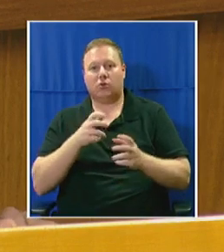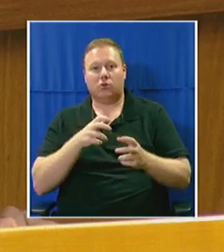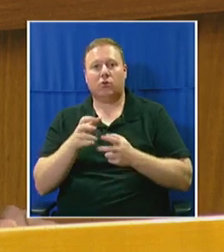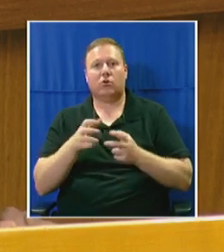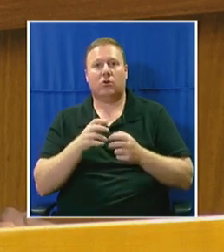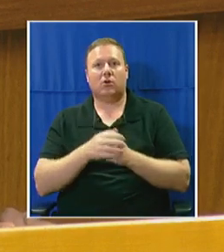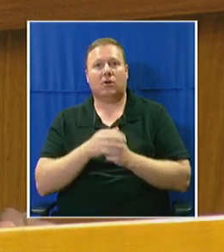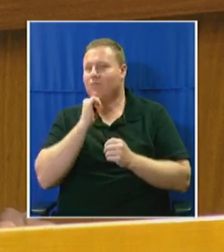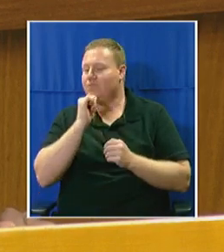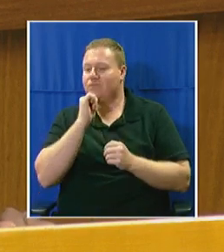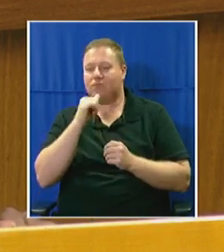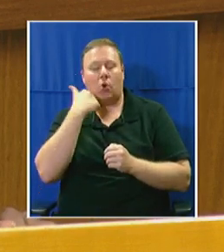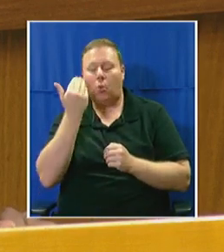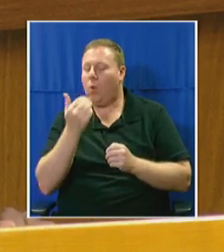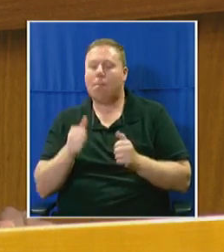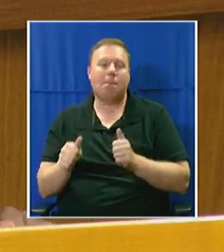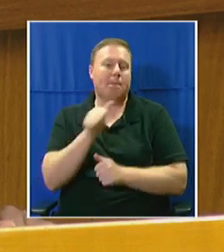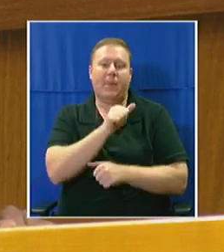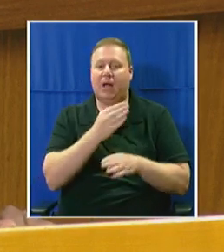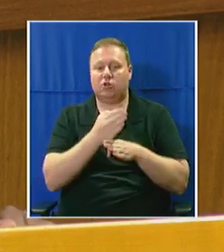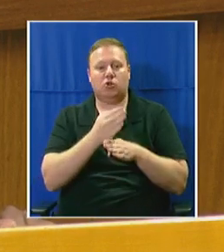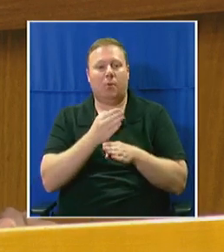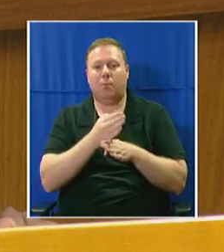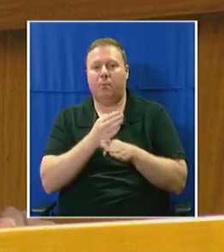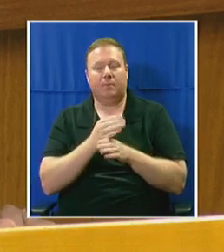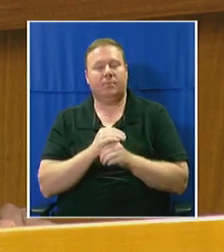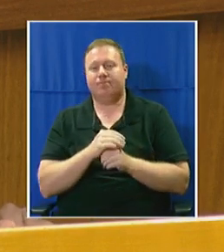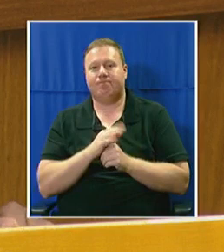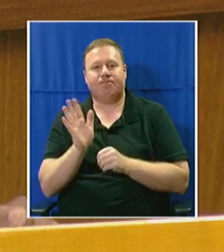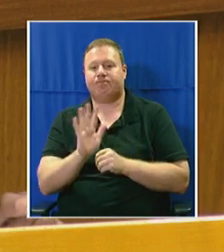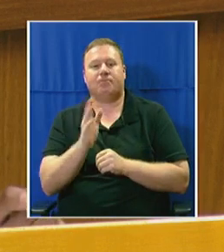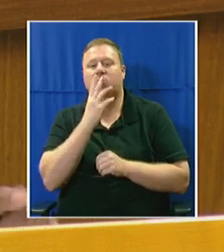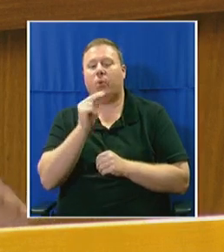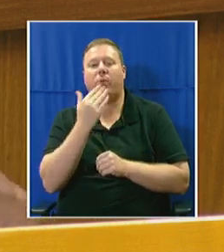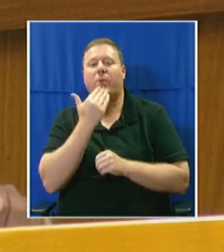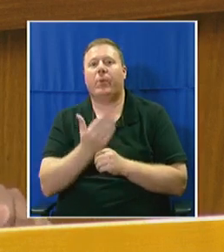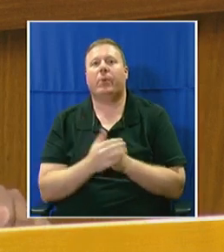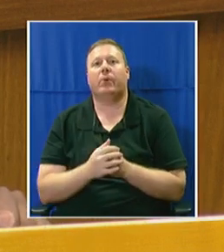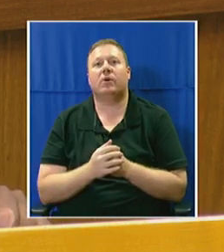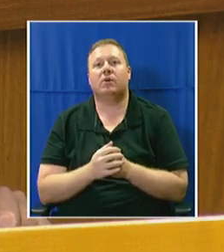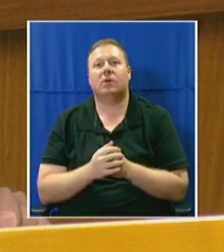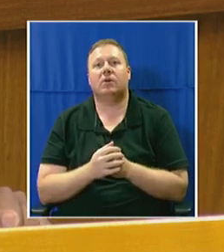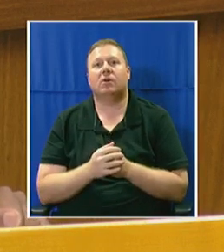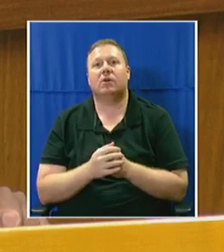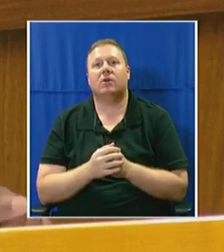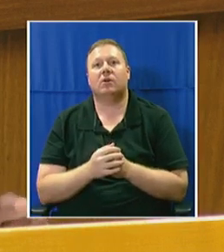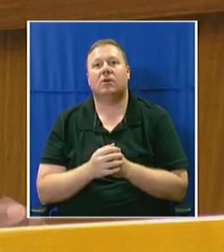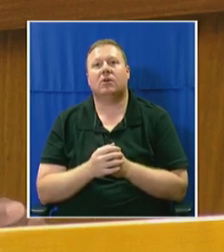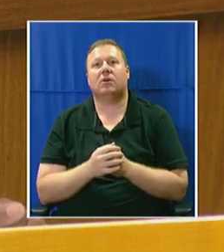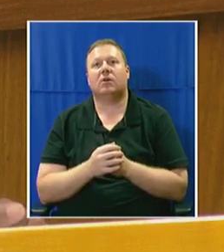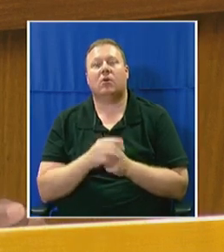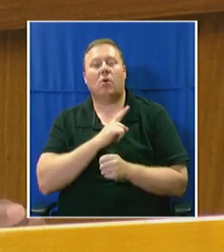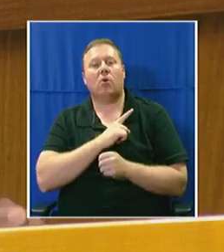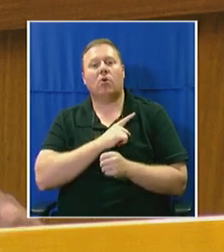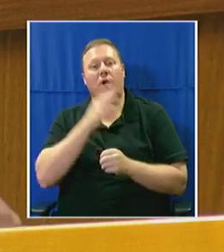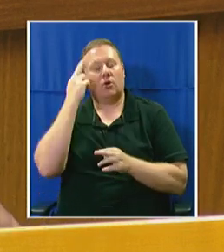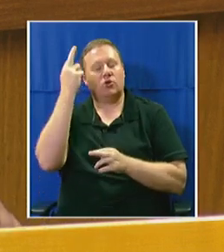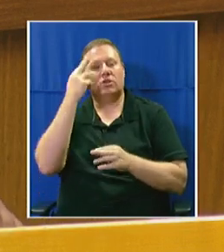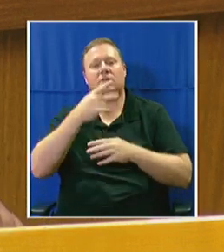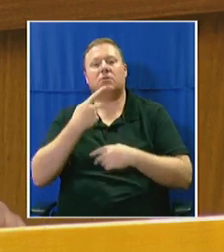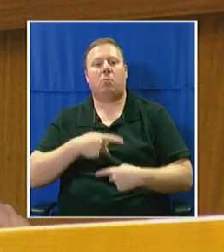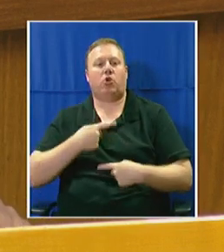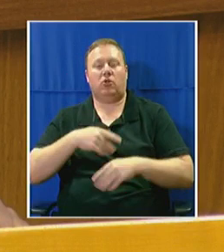November 2019 Advocate Jal wrote to the committee and expressed her gratitude for the manner in which the matter was handled and